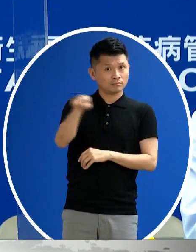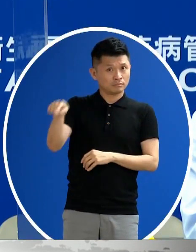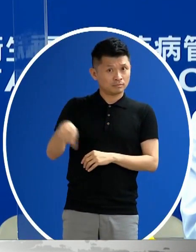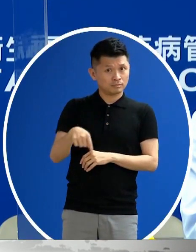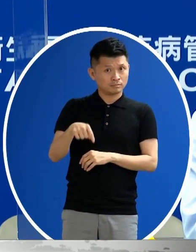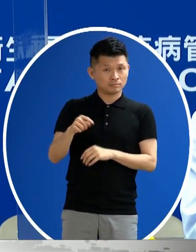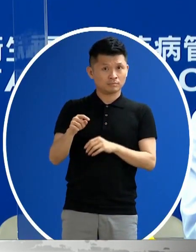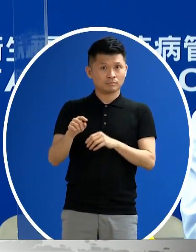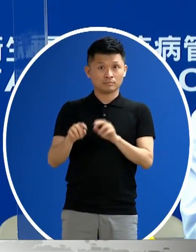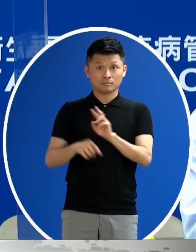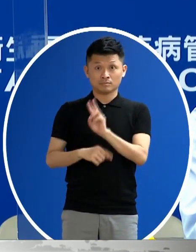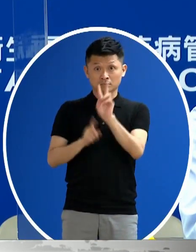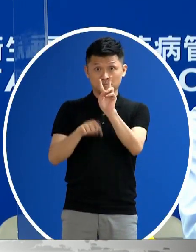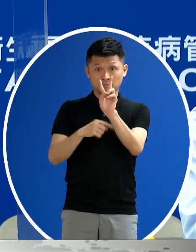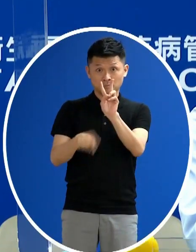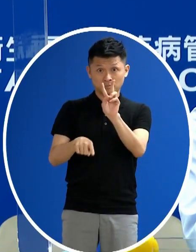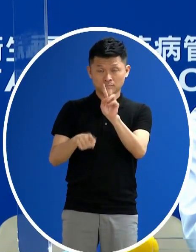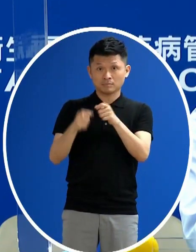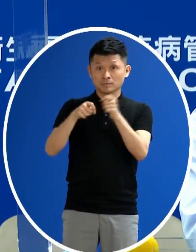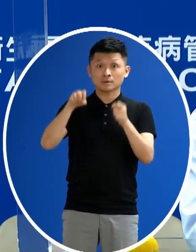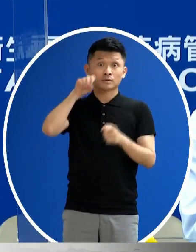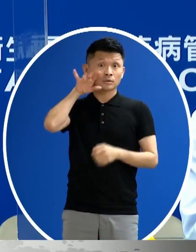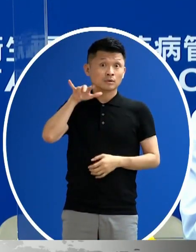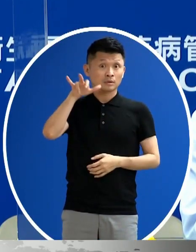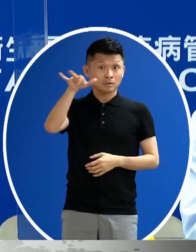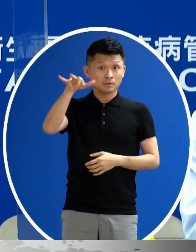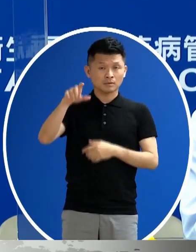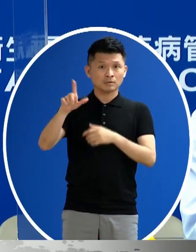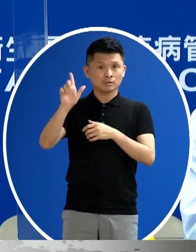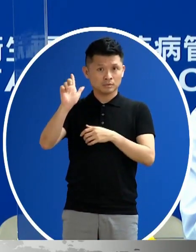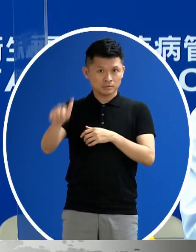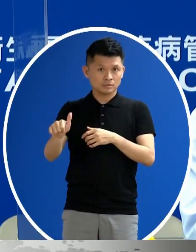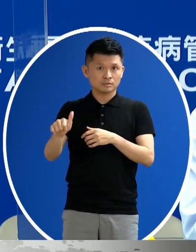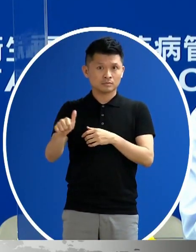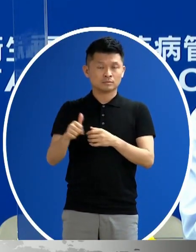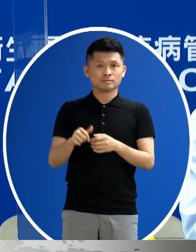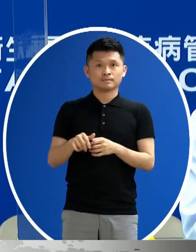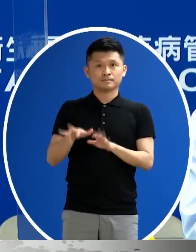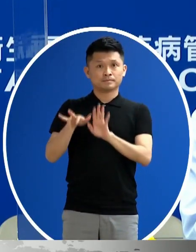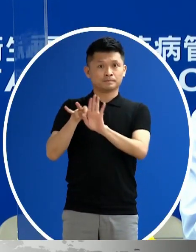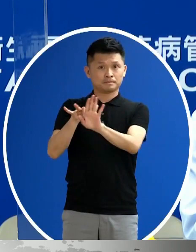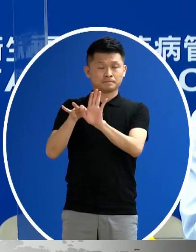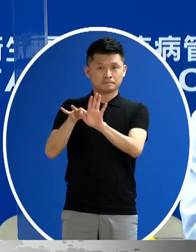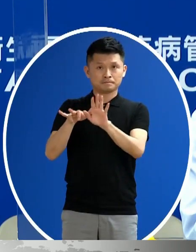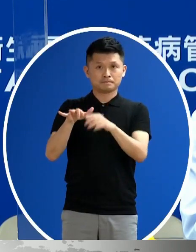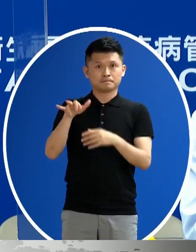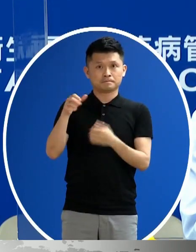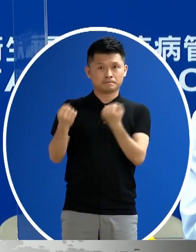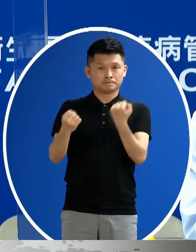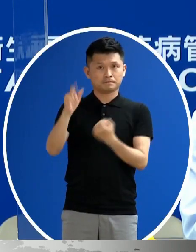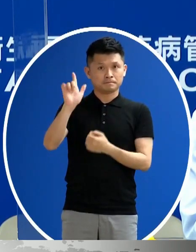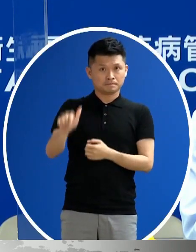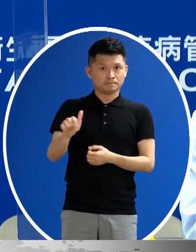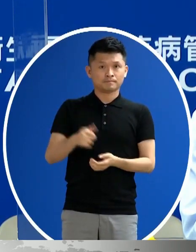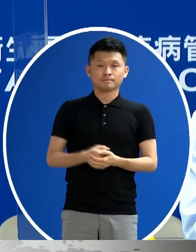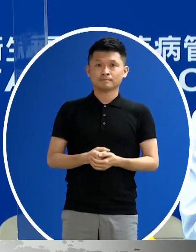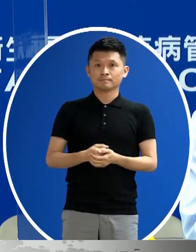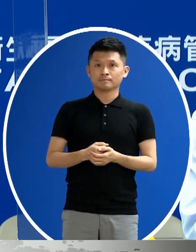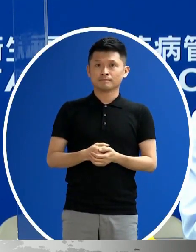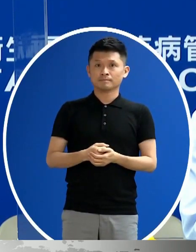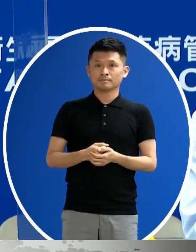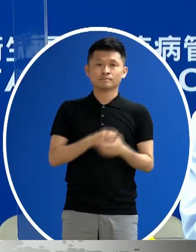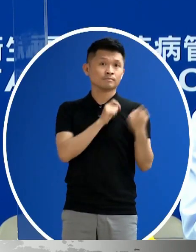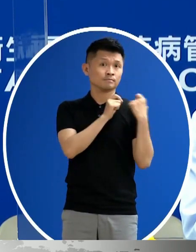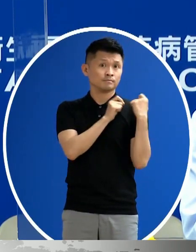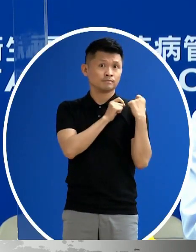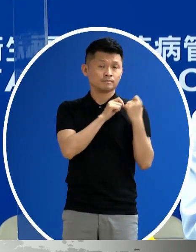Of the 2 imported cases, 2 are EVA Air crew. In their most recent assignment, they went to Australia and back. They were tested 2 days after